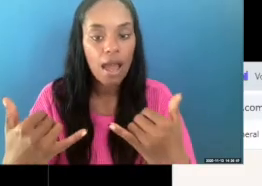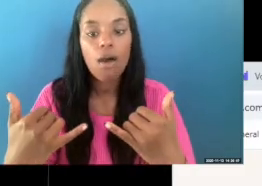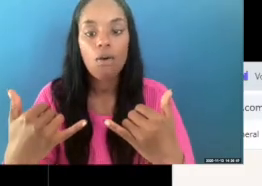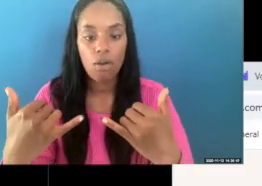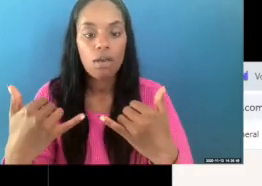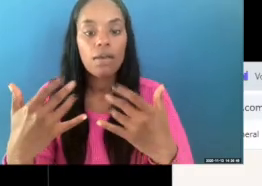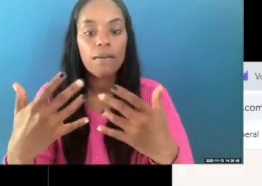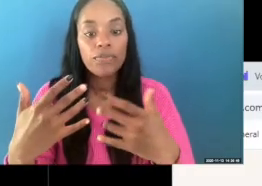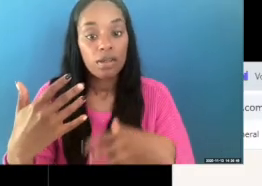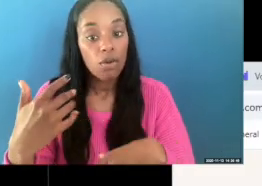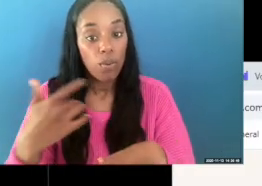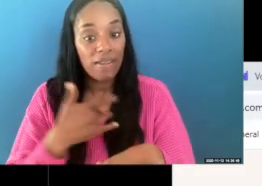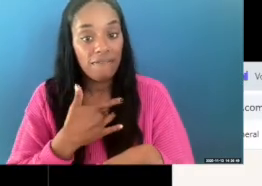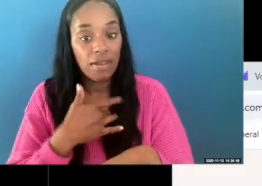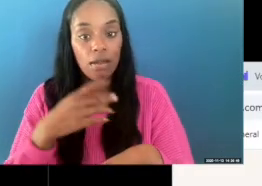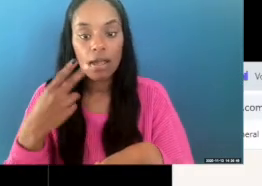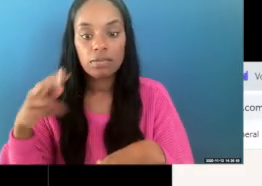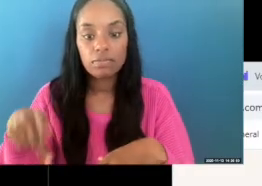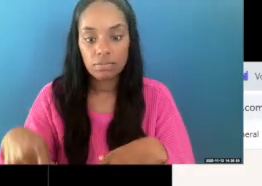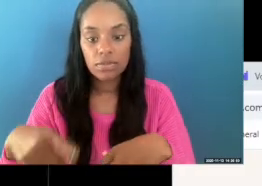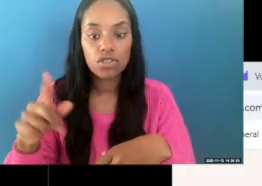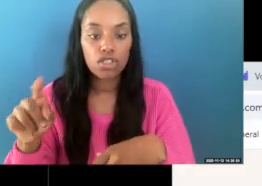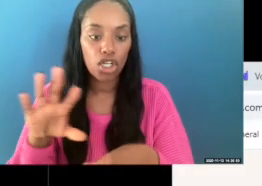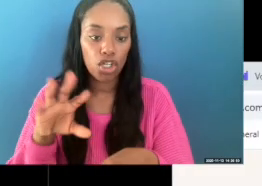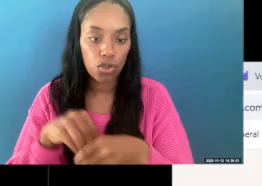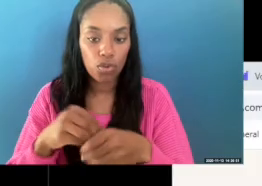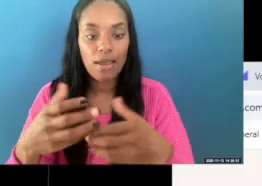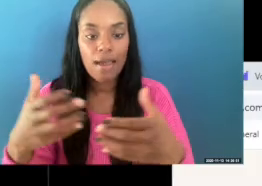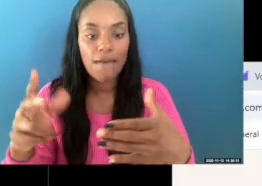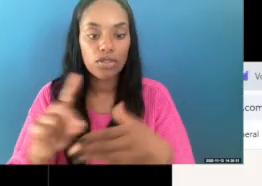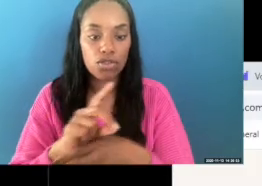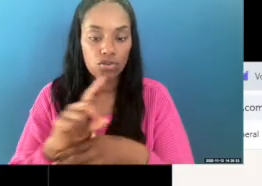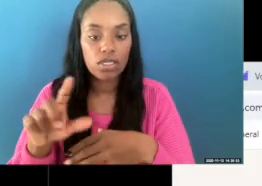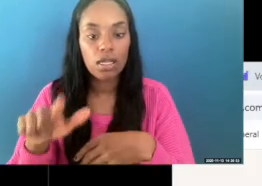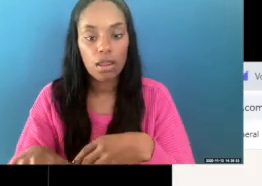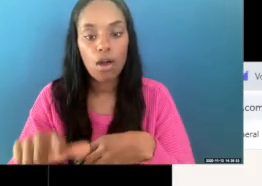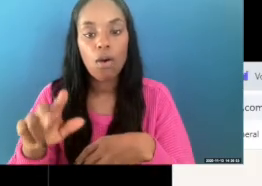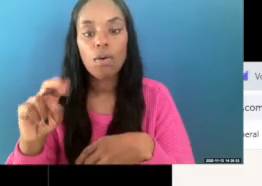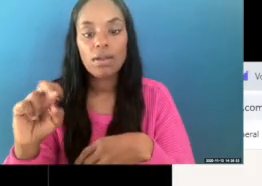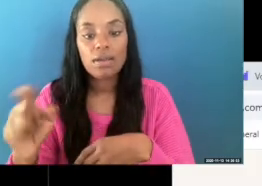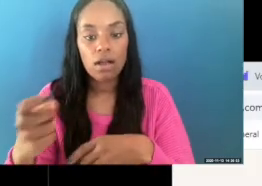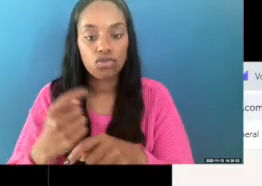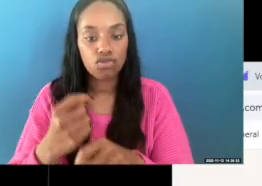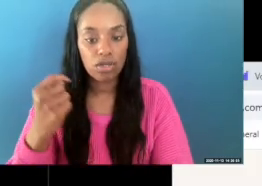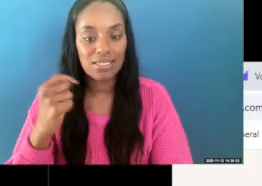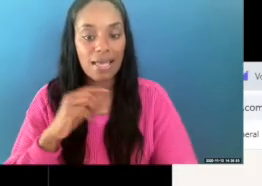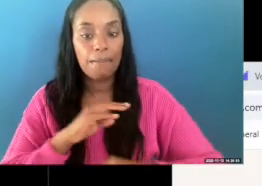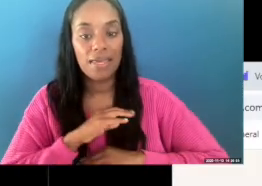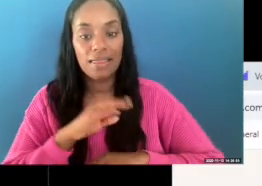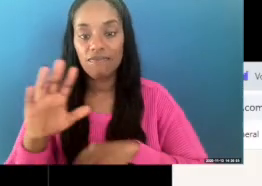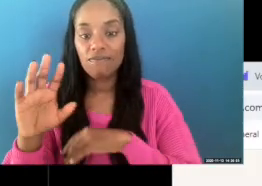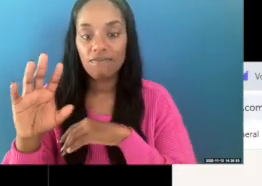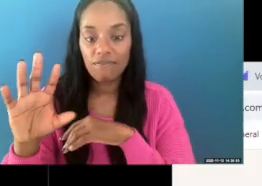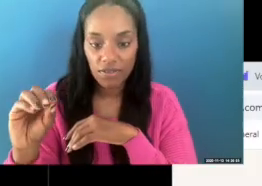2 or 3 years, but low NOx trucks can be deployed now. The infrastructure is set up, the fuel's ready to go, the engines are ready to be